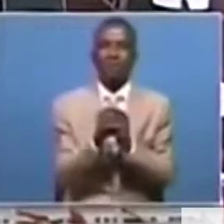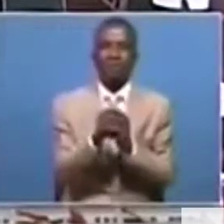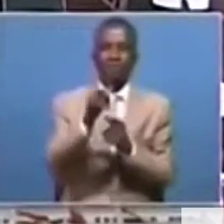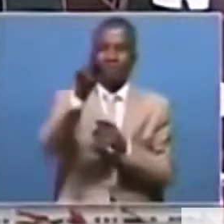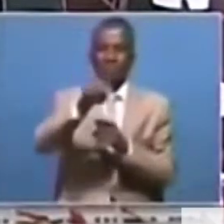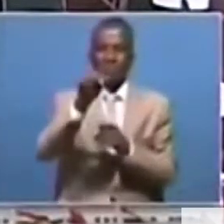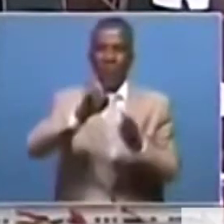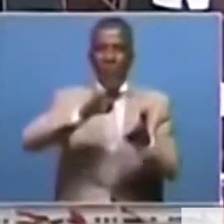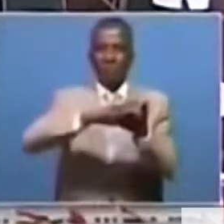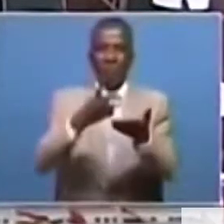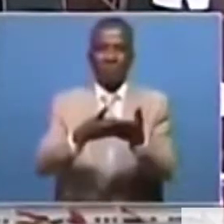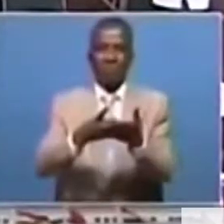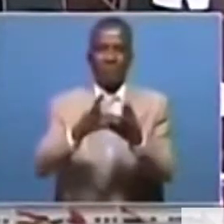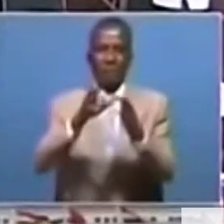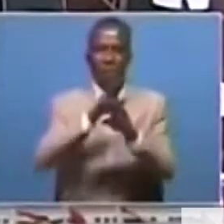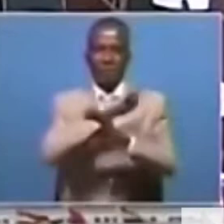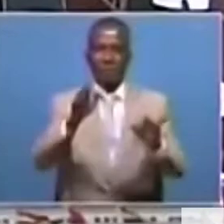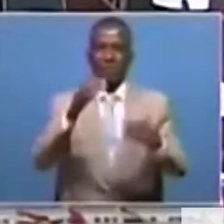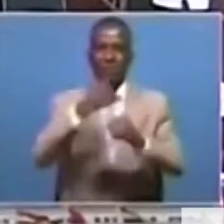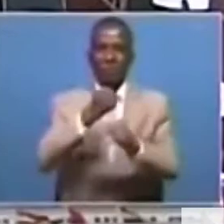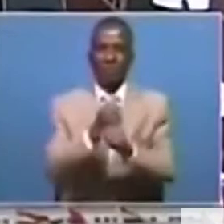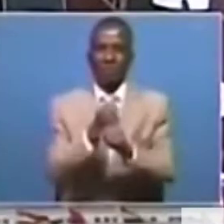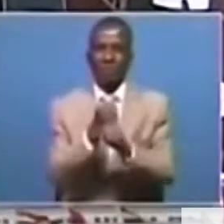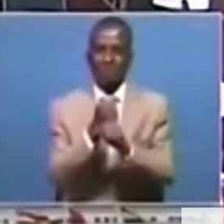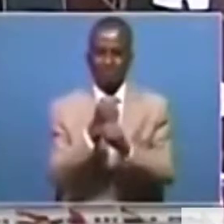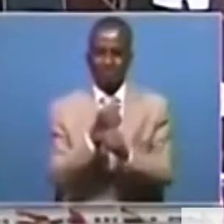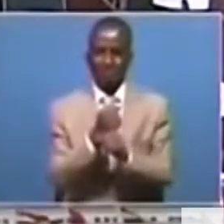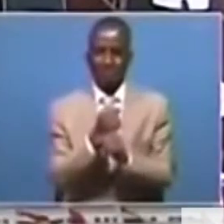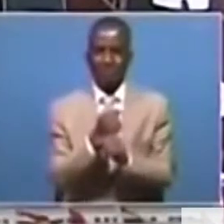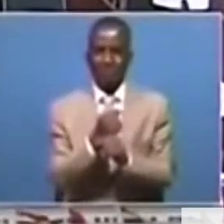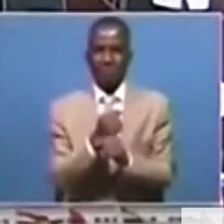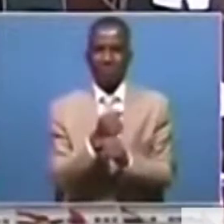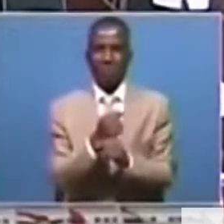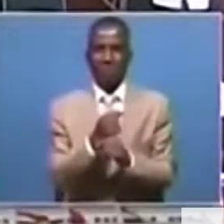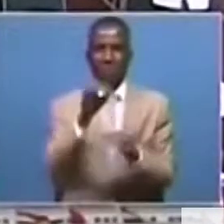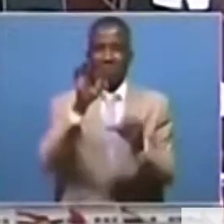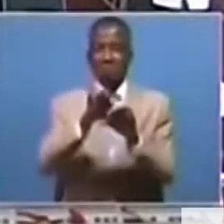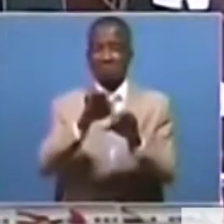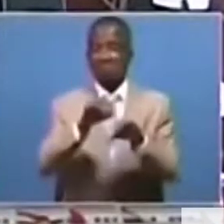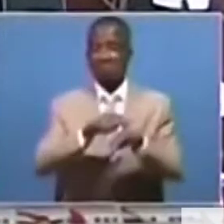of a witness statement does not constitute an election